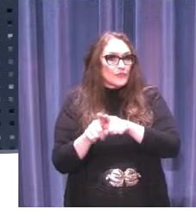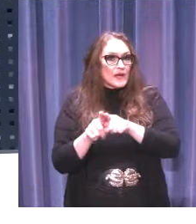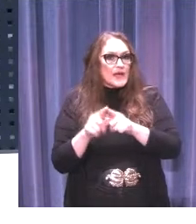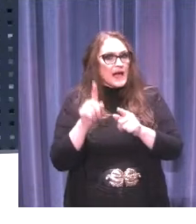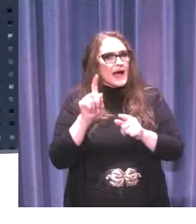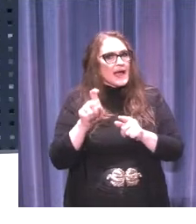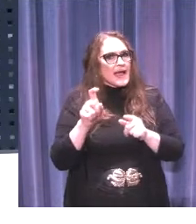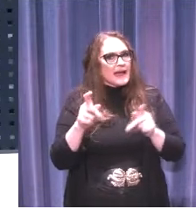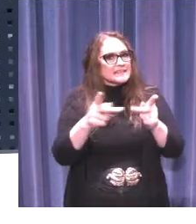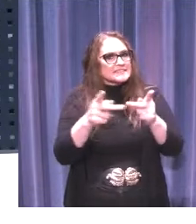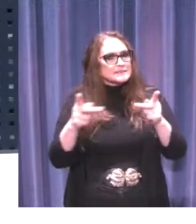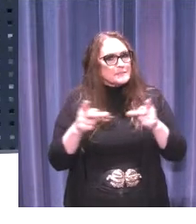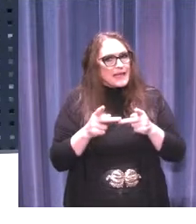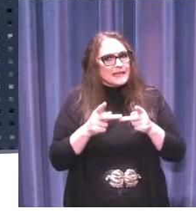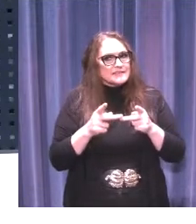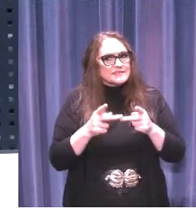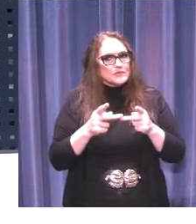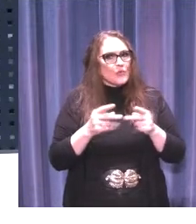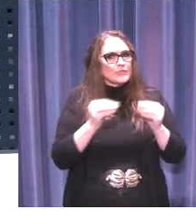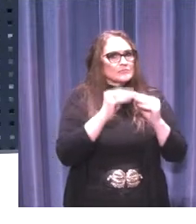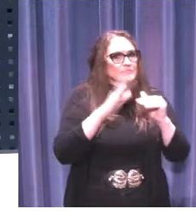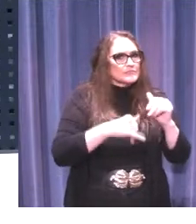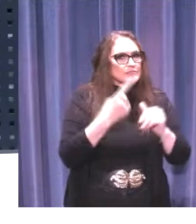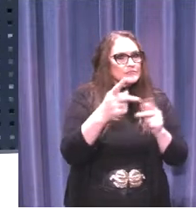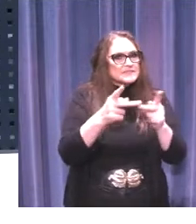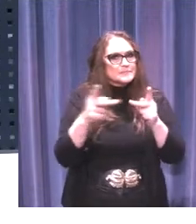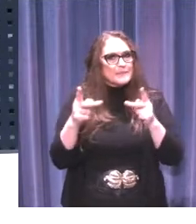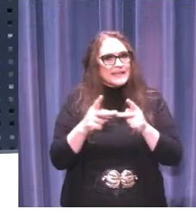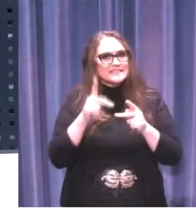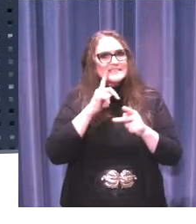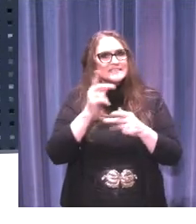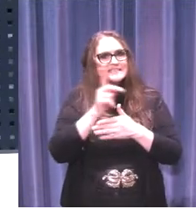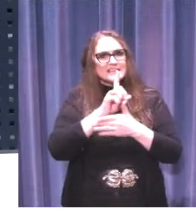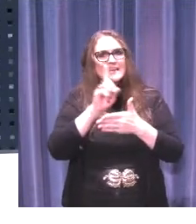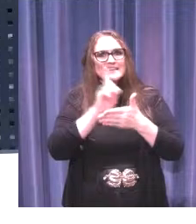a space or spaces that are designed to accommodate